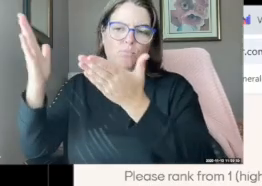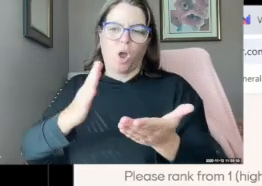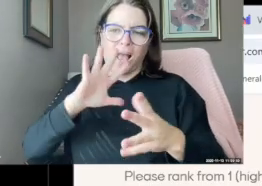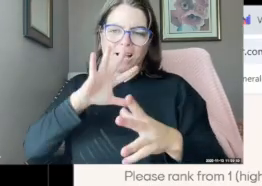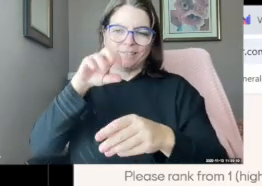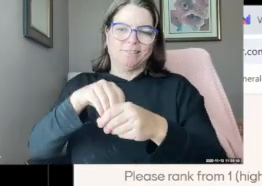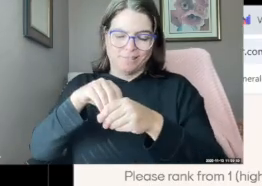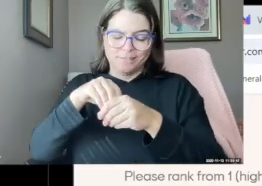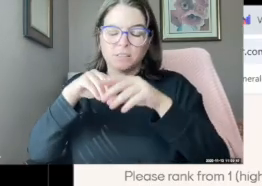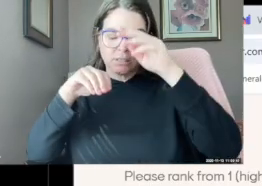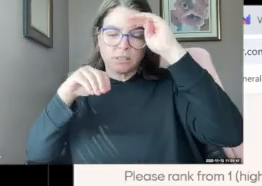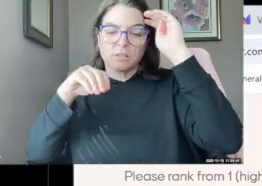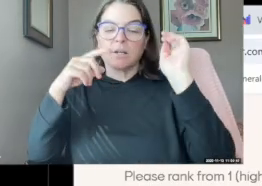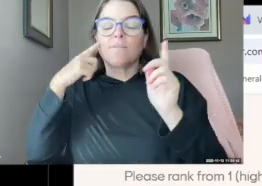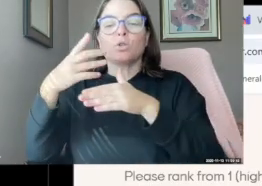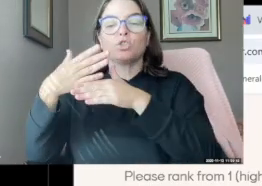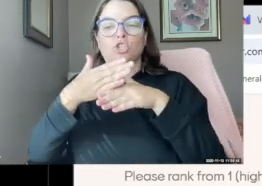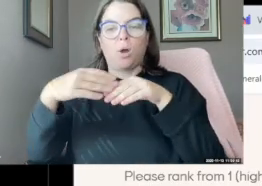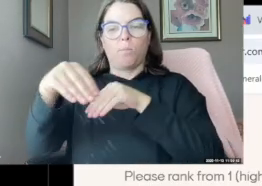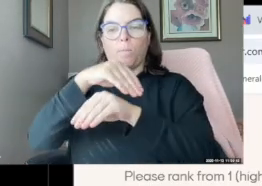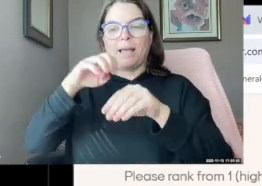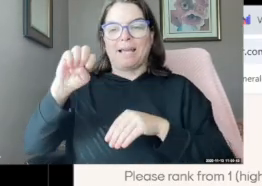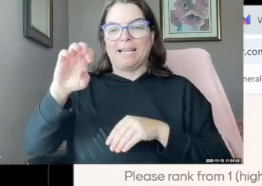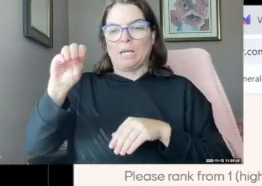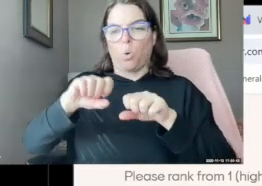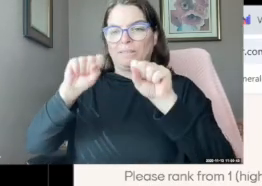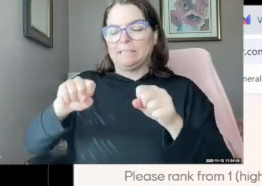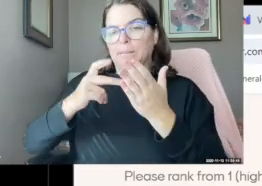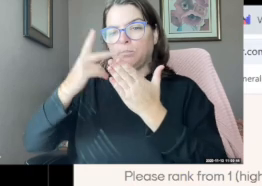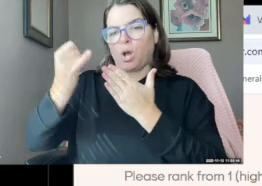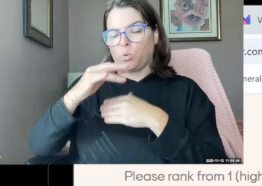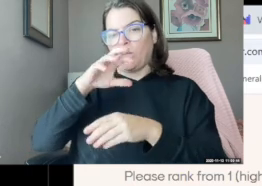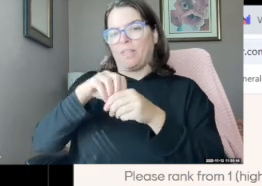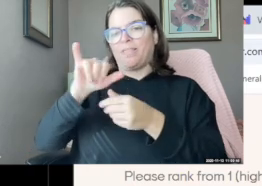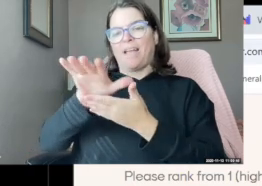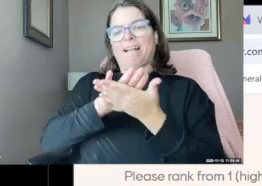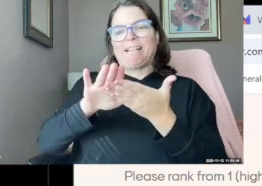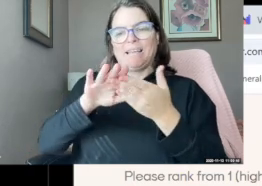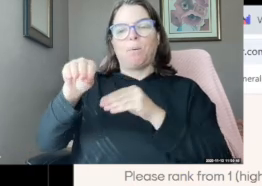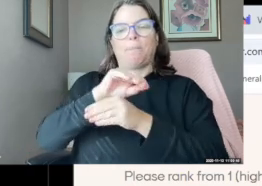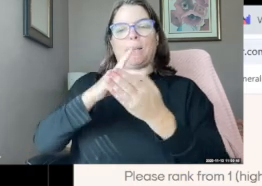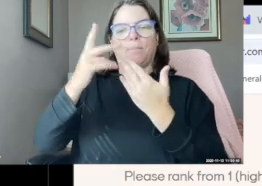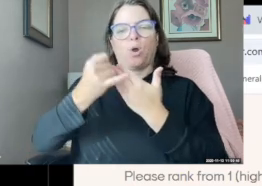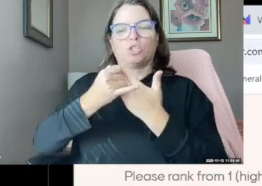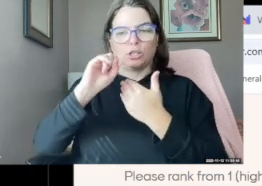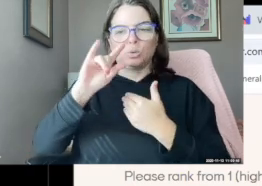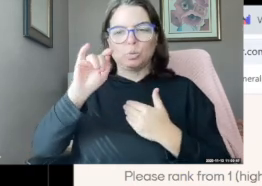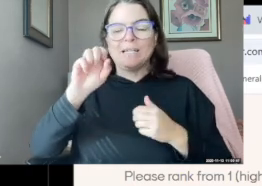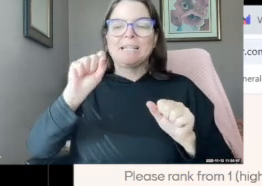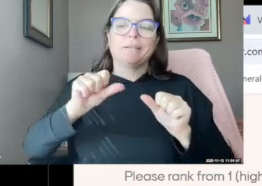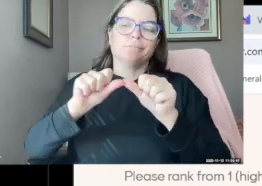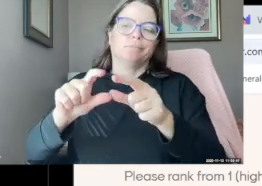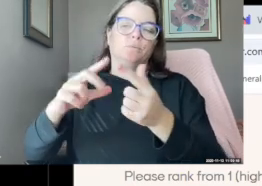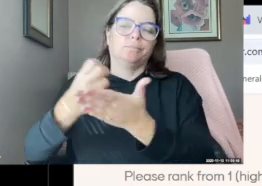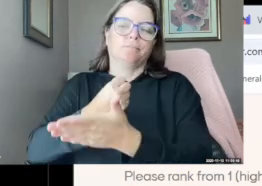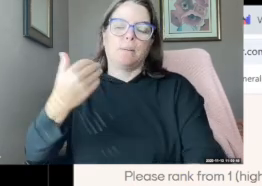we use for car share, but is also public facing. So, you know, the multiple components that are brought into play in a